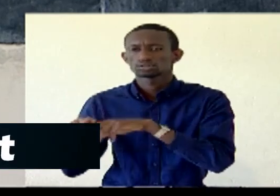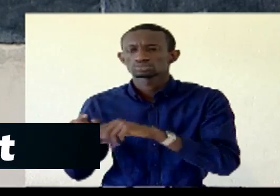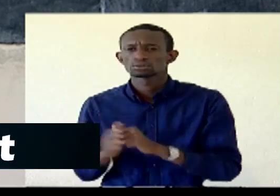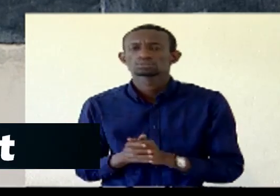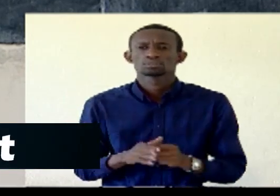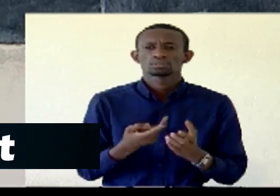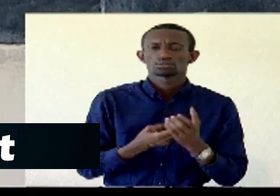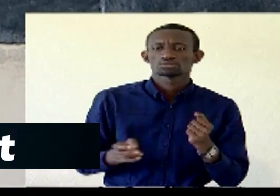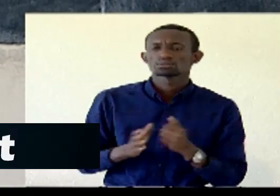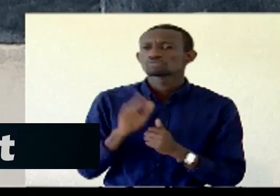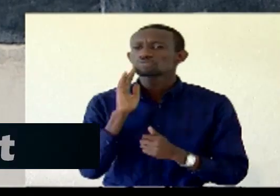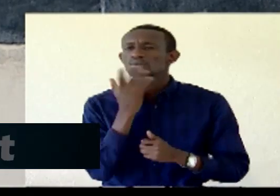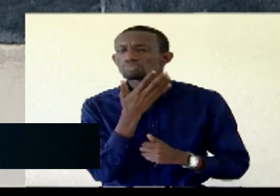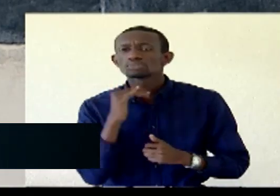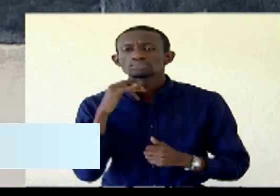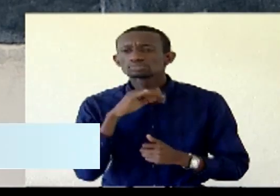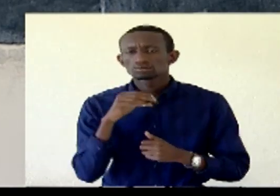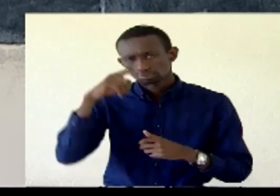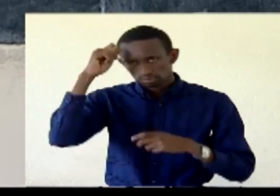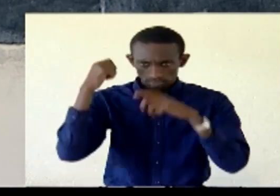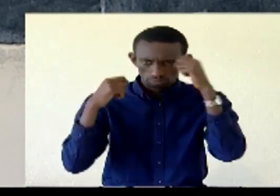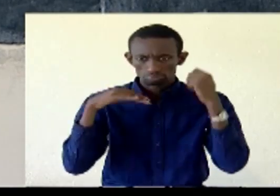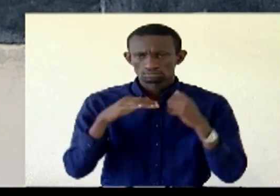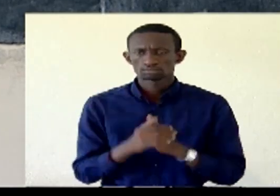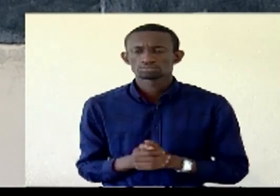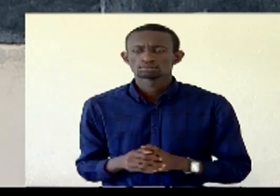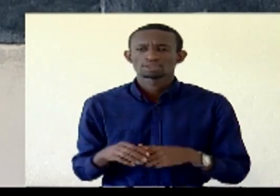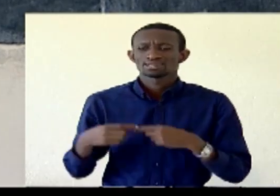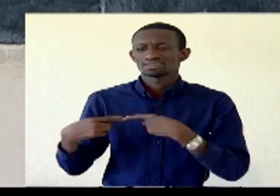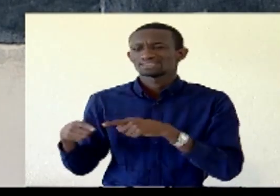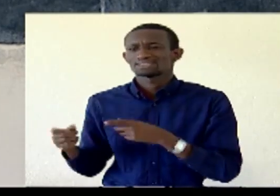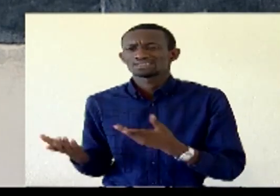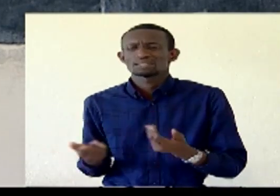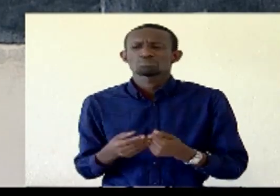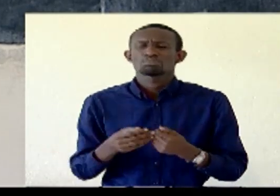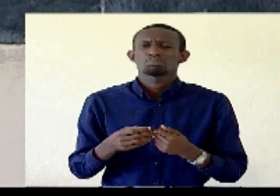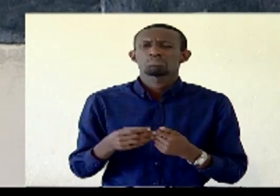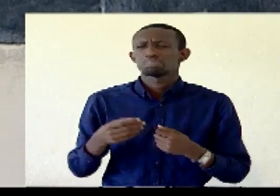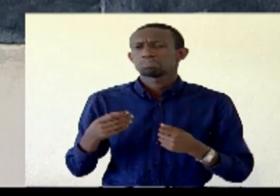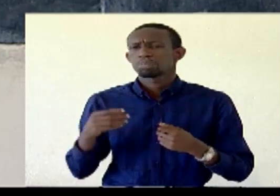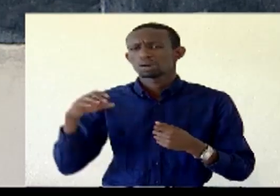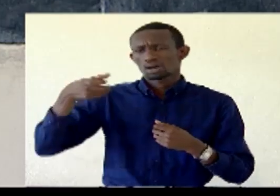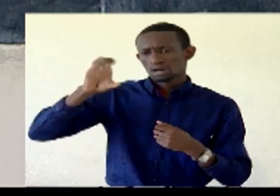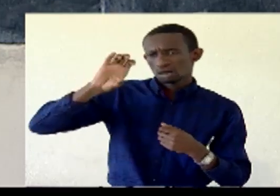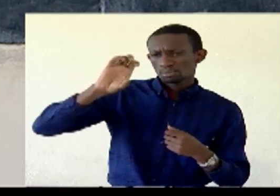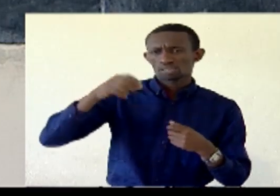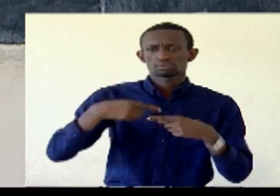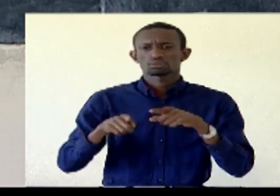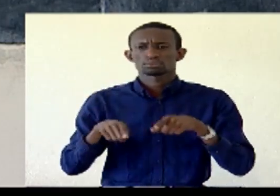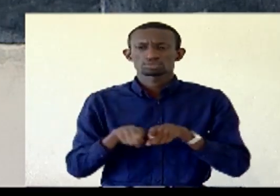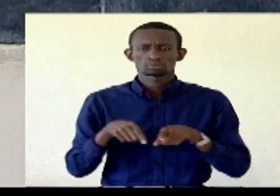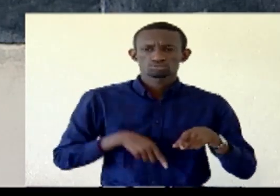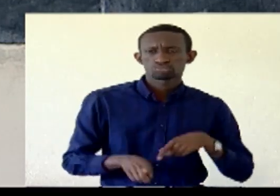water, and other nitrogenous waste product in form of urine. We talked about the